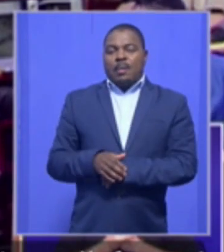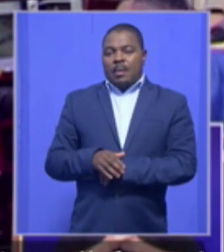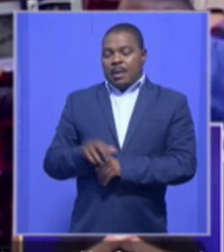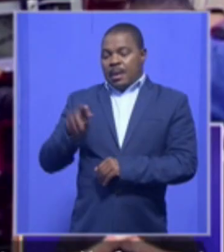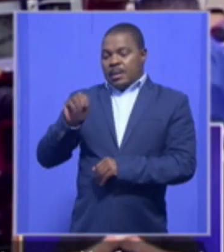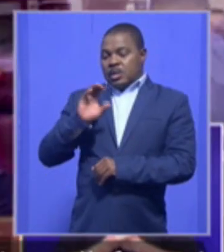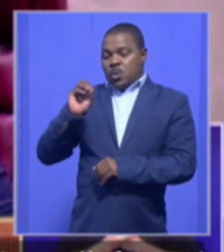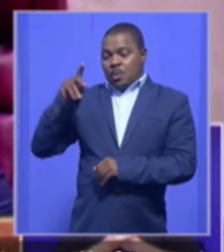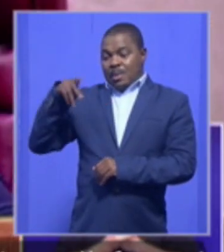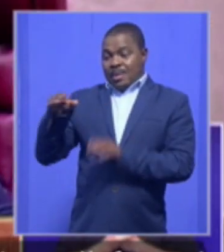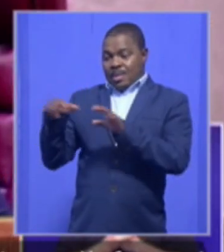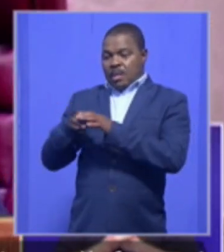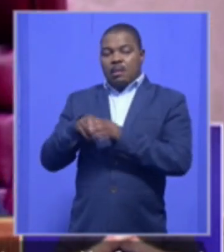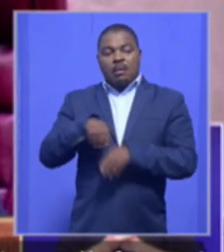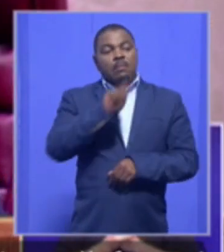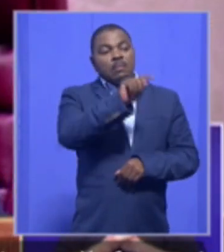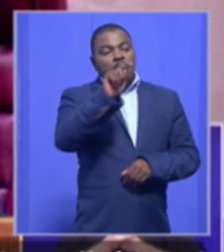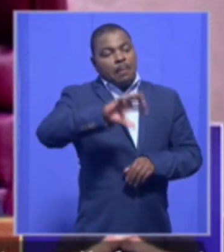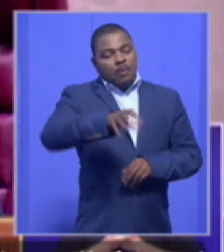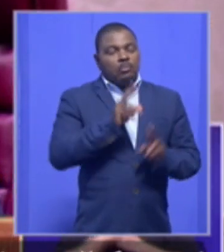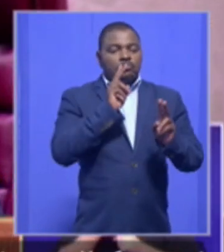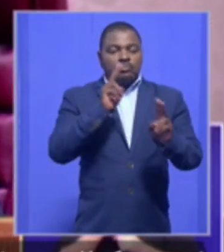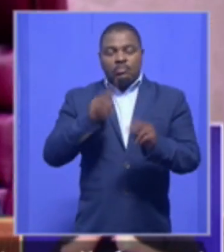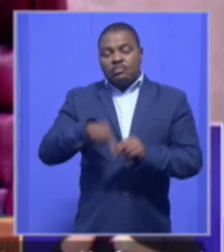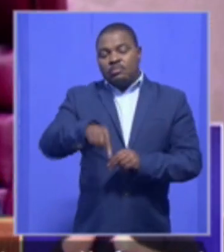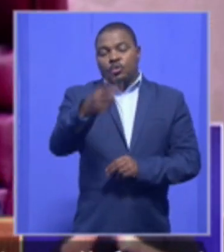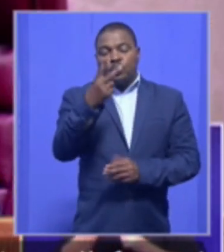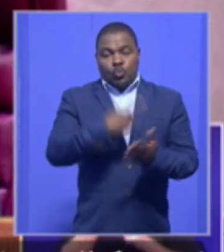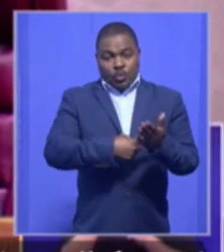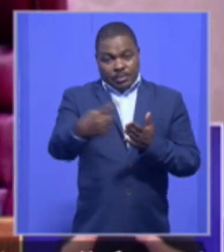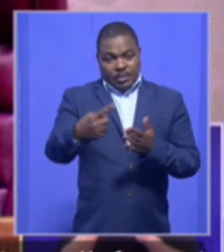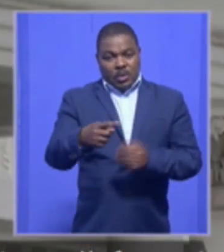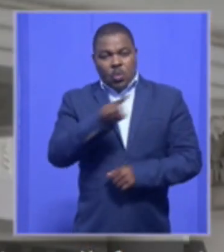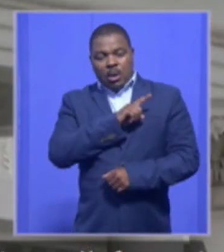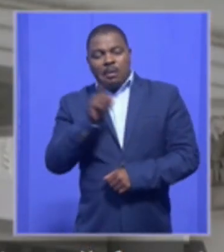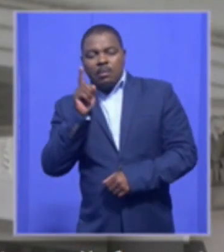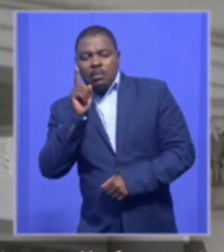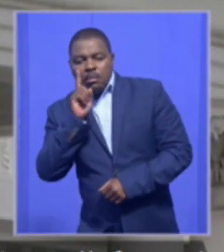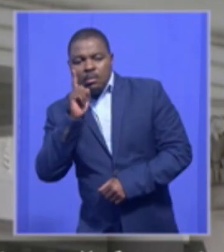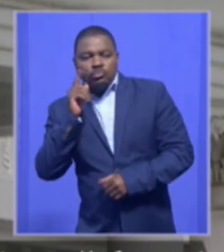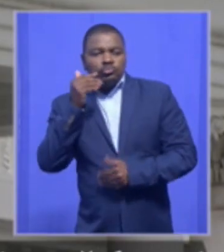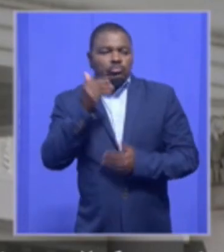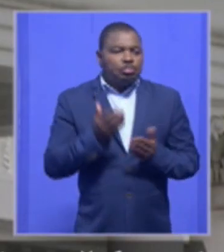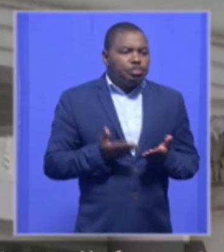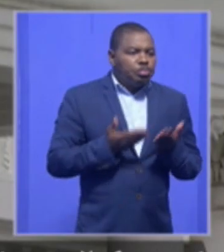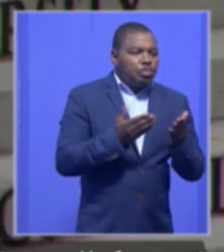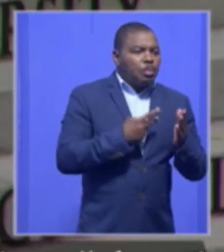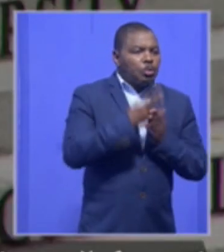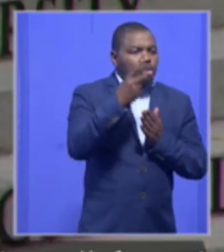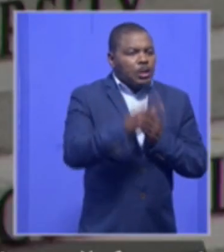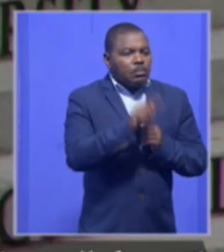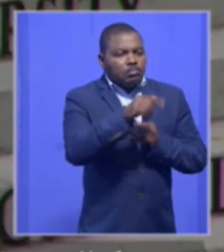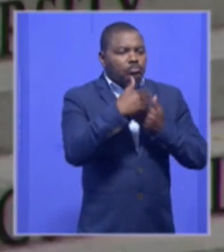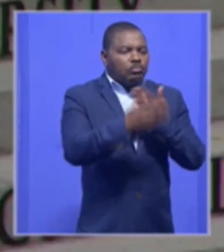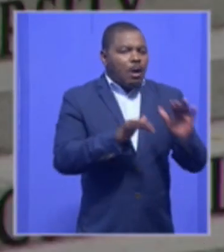etela diprovinse ka moka mo dibekeng tše 2 tše di latelago go lekola kgatelopele ka bong ya diprotšeke tša metheo